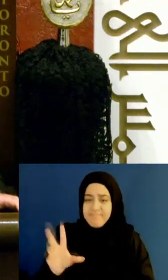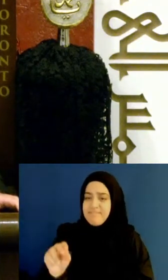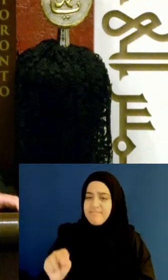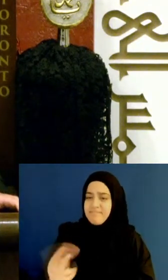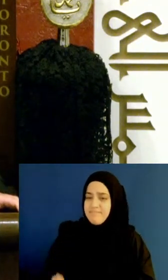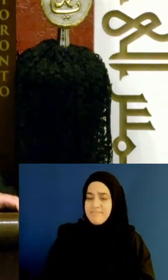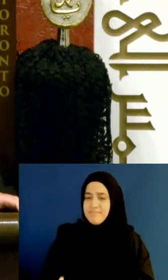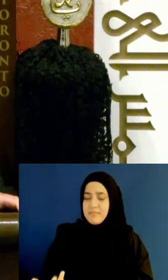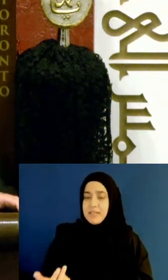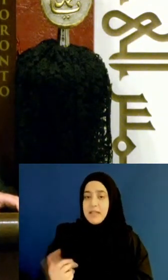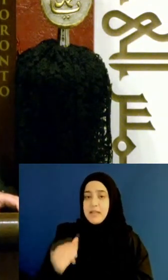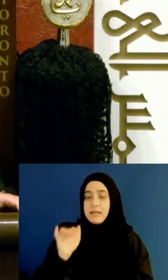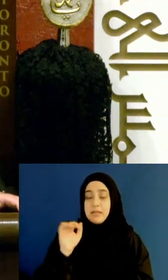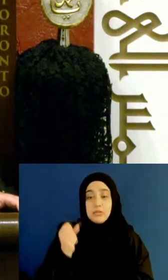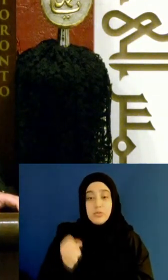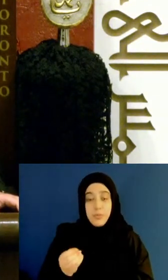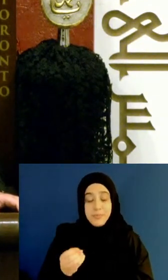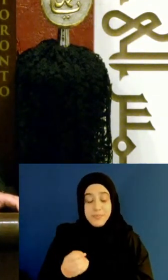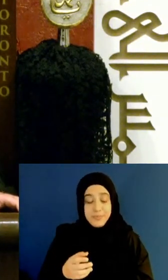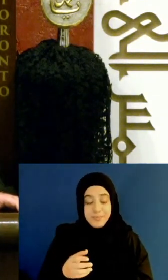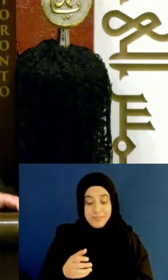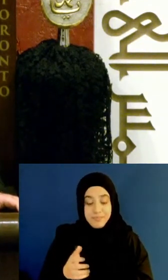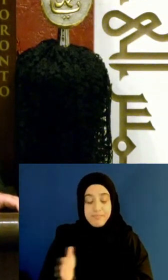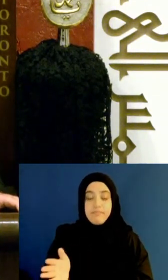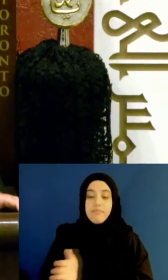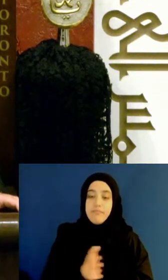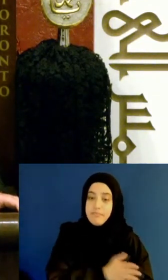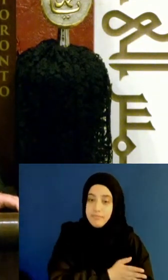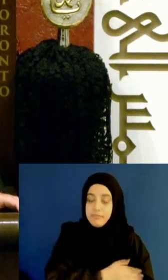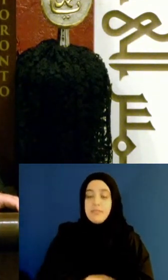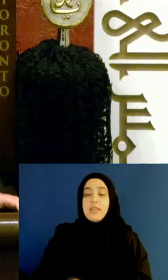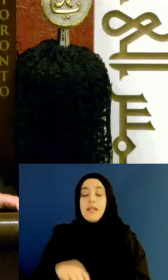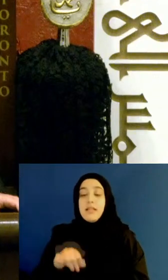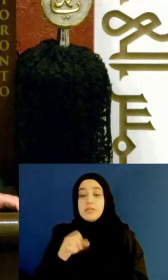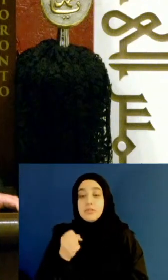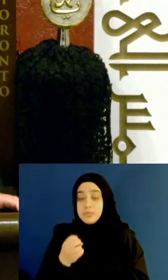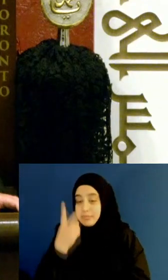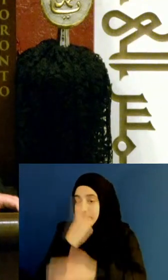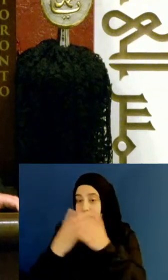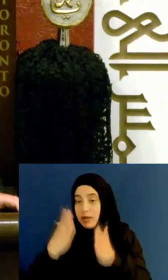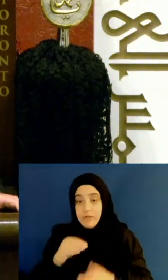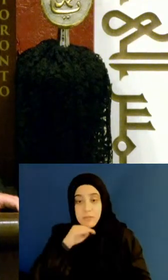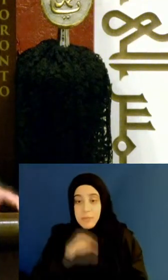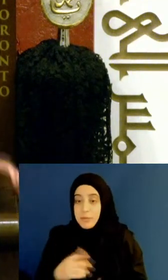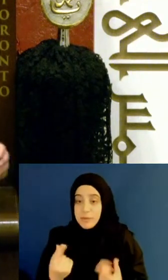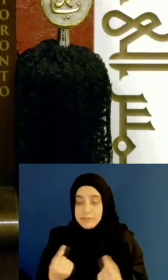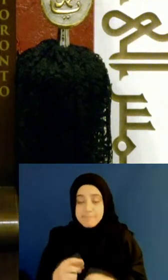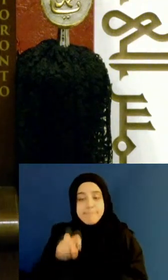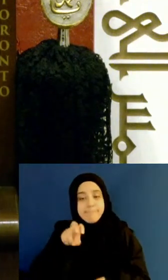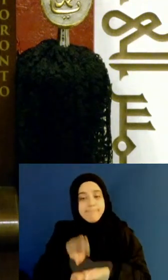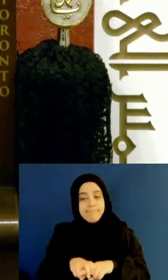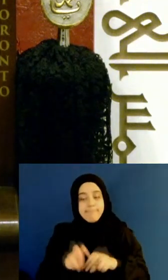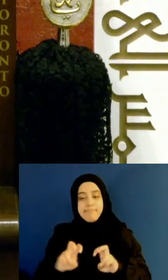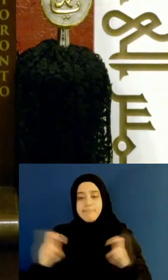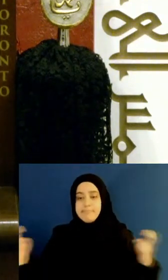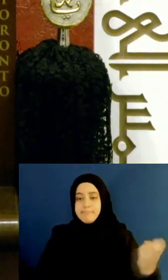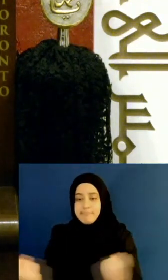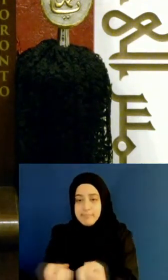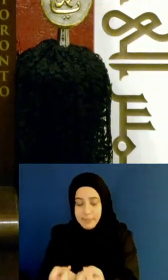So Rasulullah would sit with them in the halaqa. And one of the days, as they were